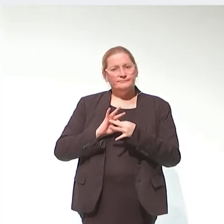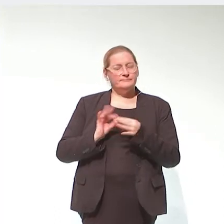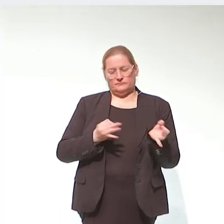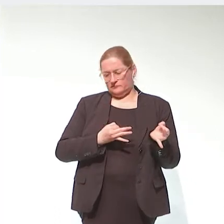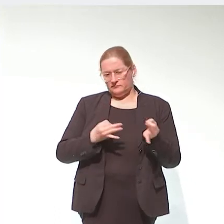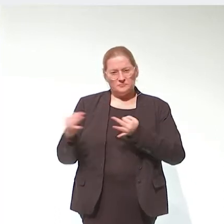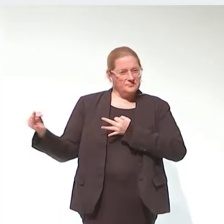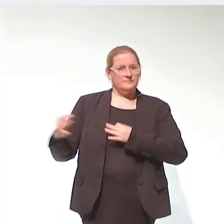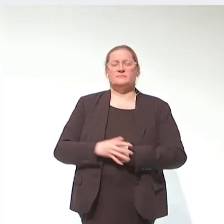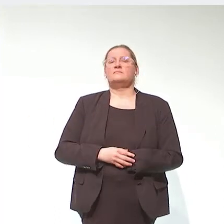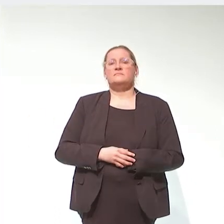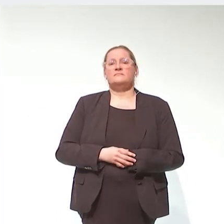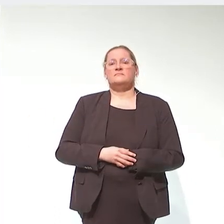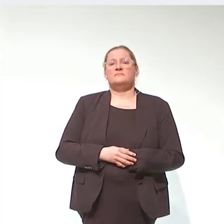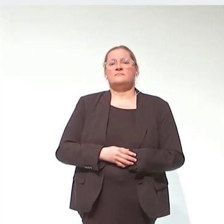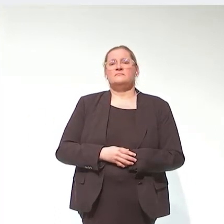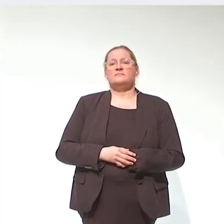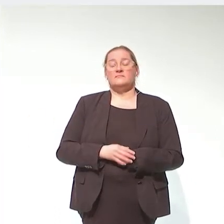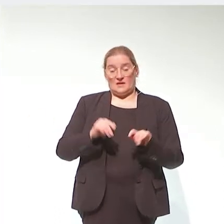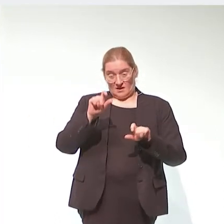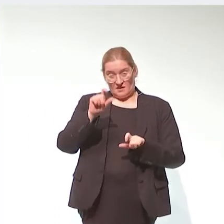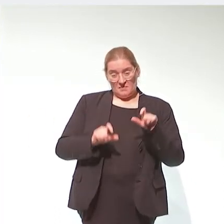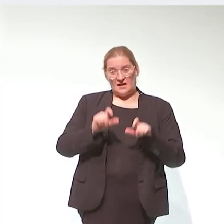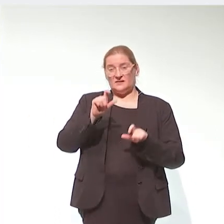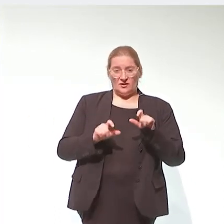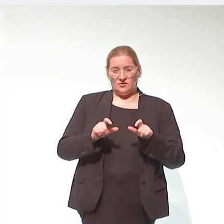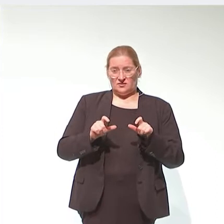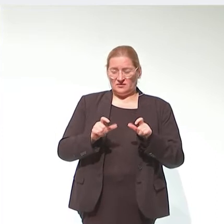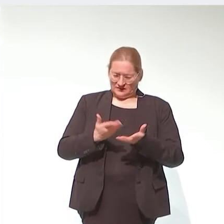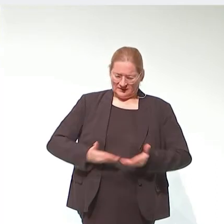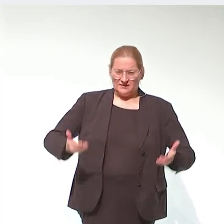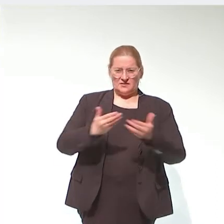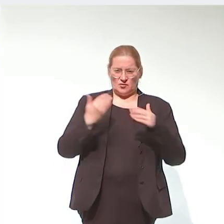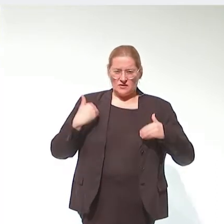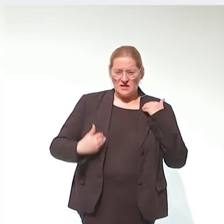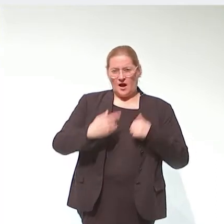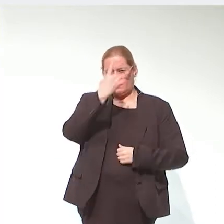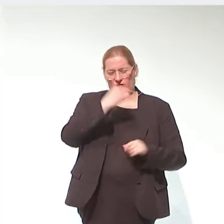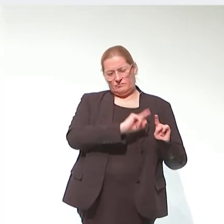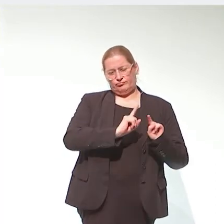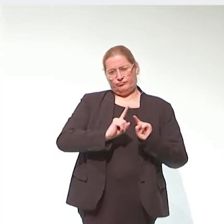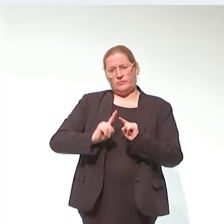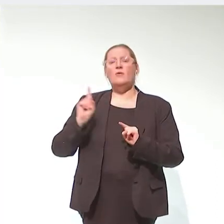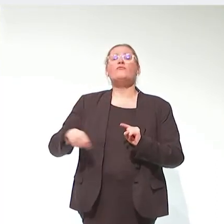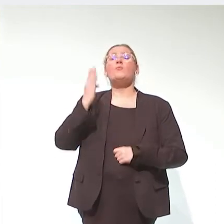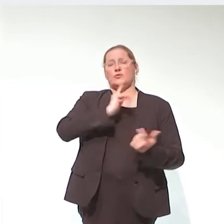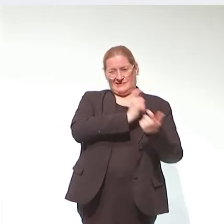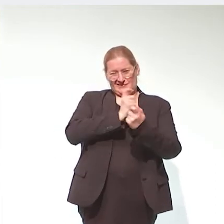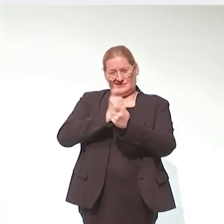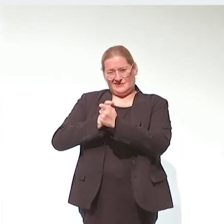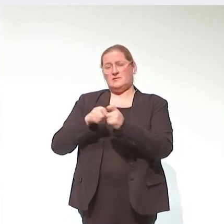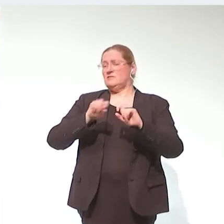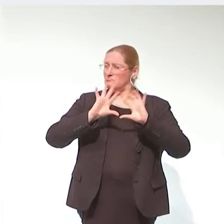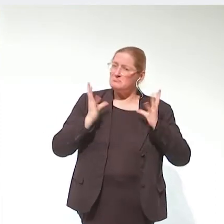handicaps. The system will provide a standardized, methodologically defined and harmonized model